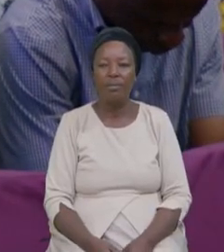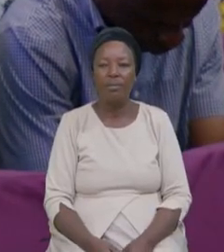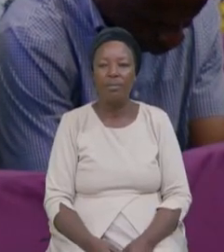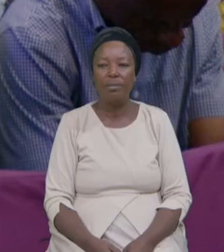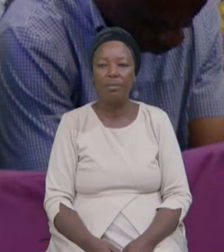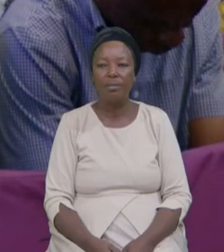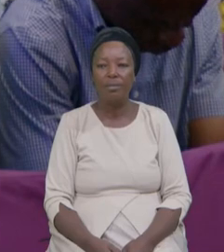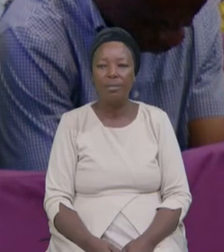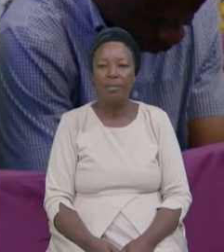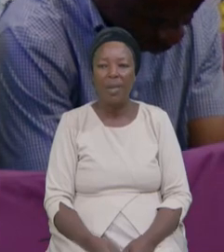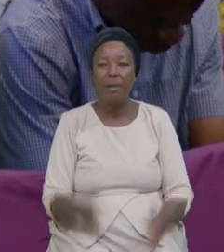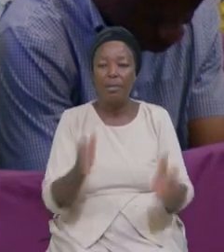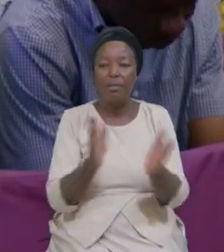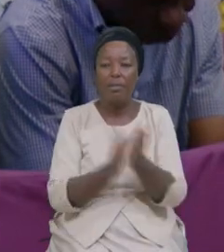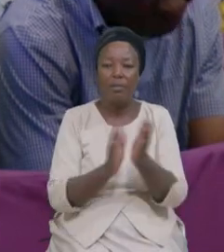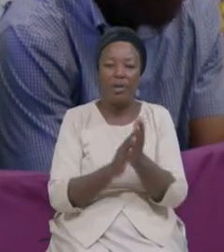Praise the Lord.